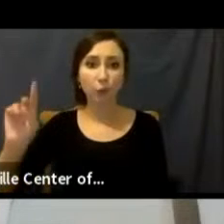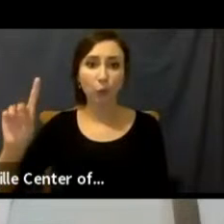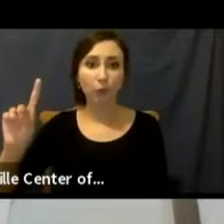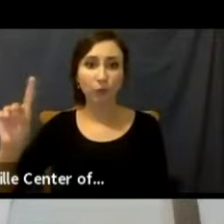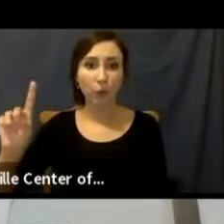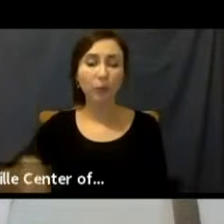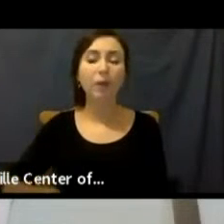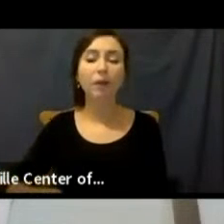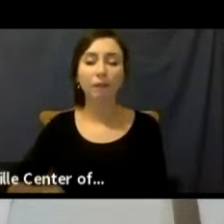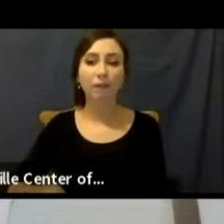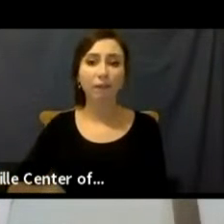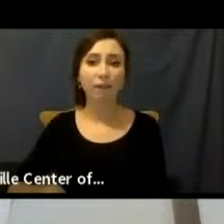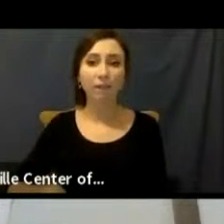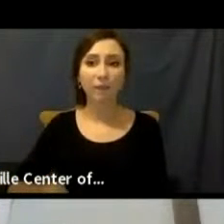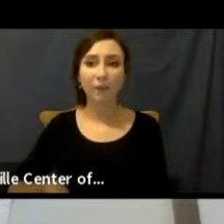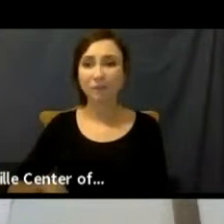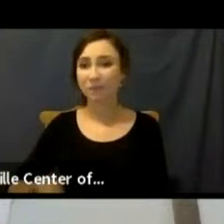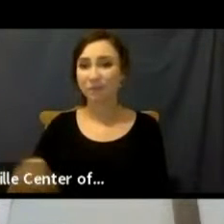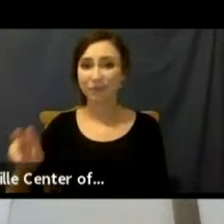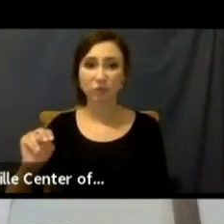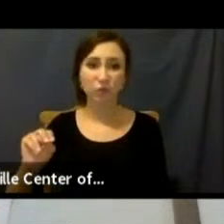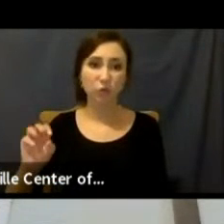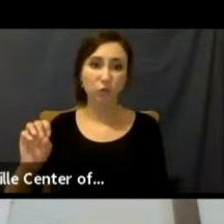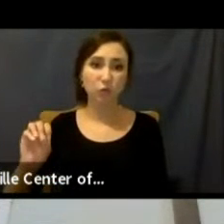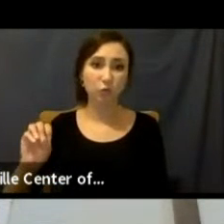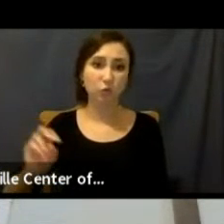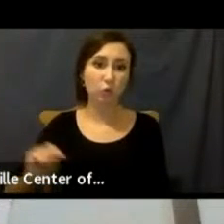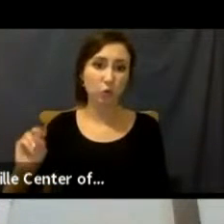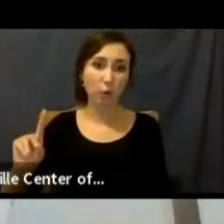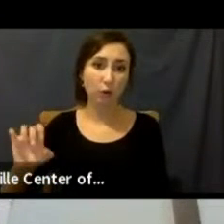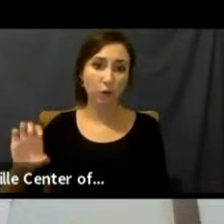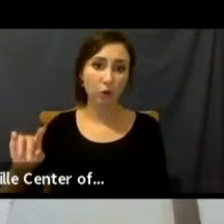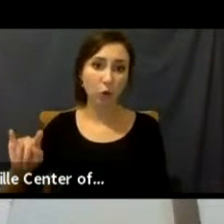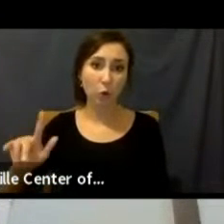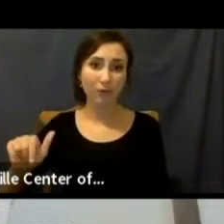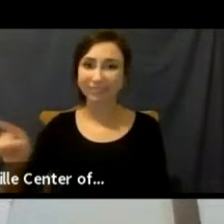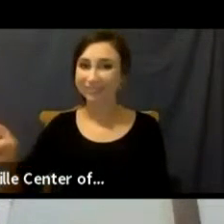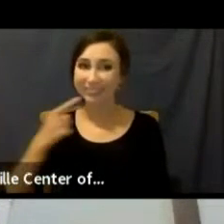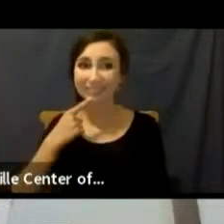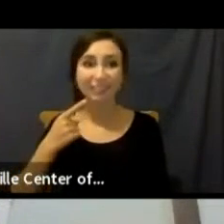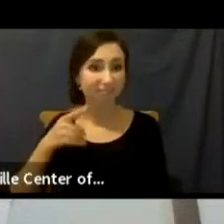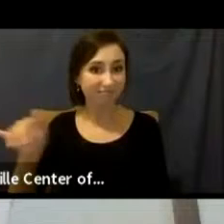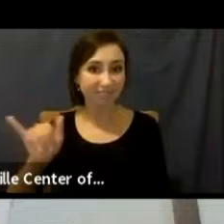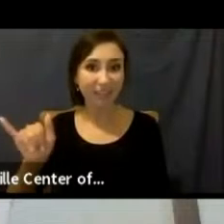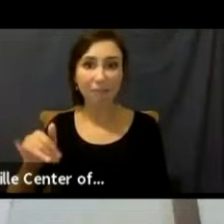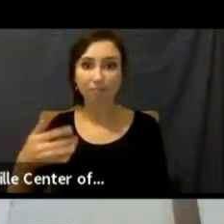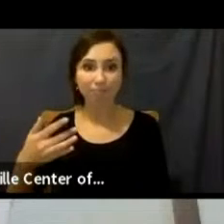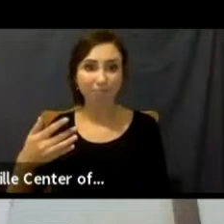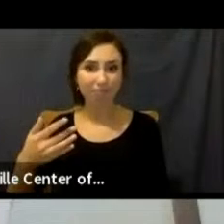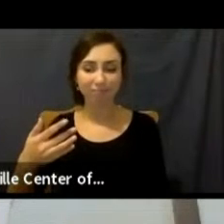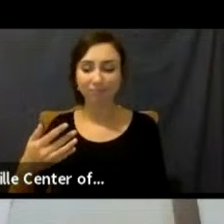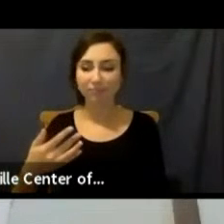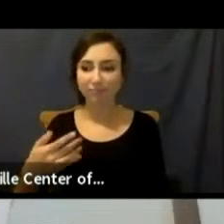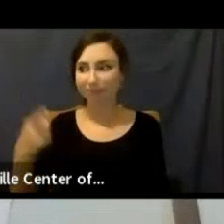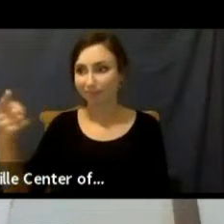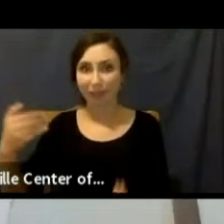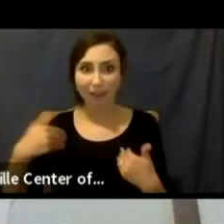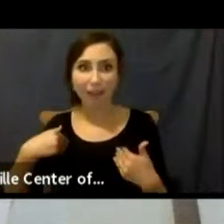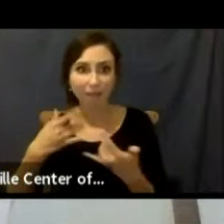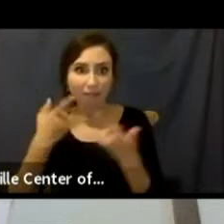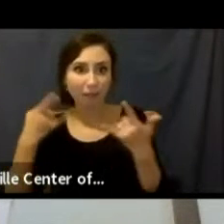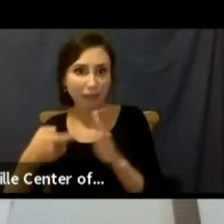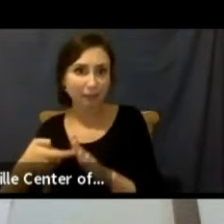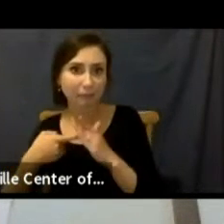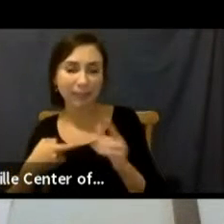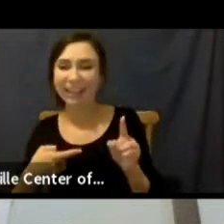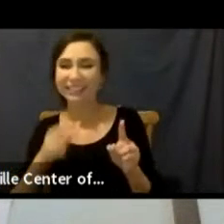That was mentioned in a conversation I had with the staff there. So, things don't look good right now. You